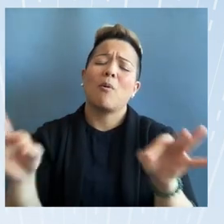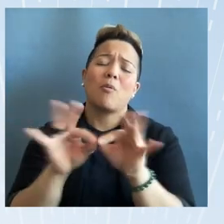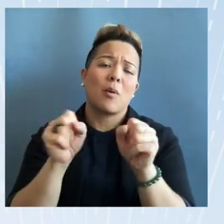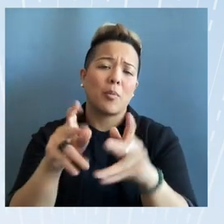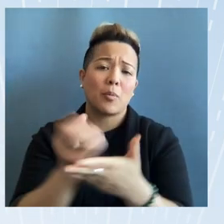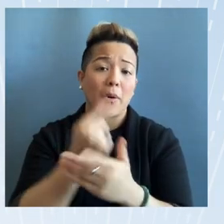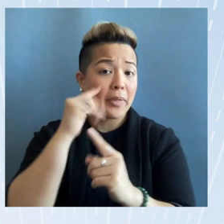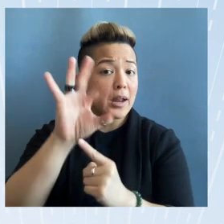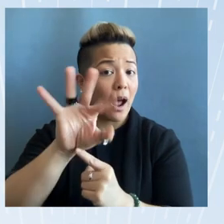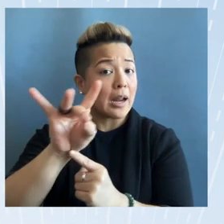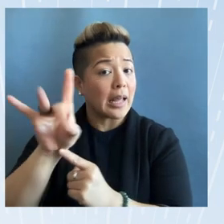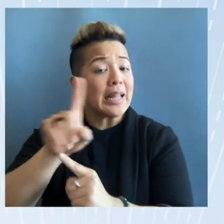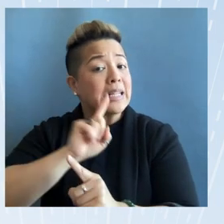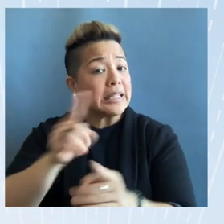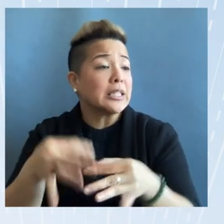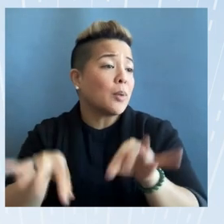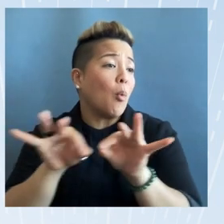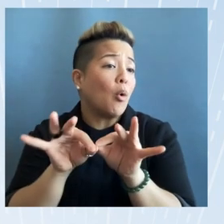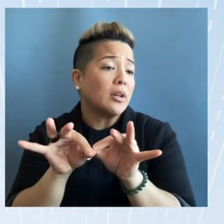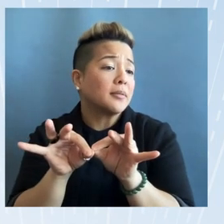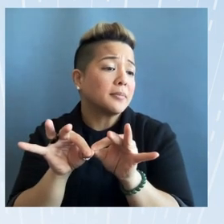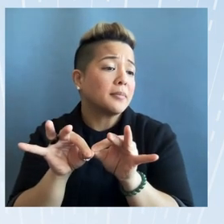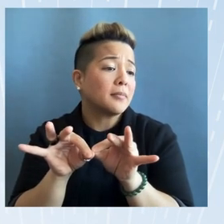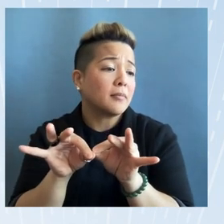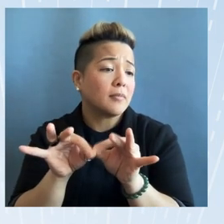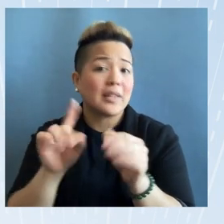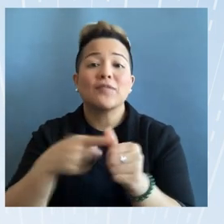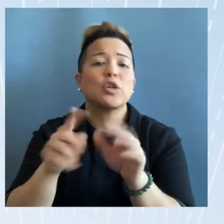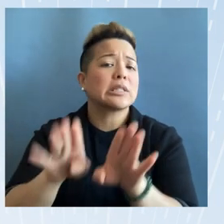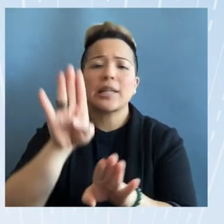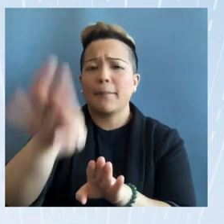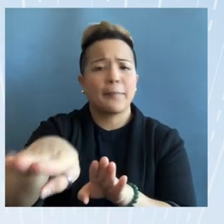988 is an important first step